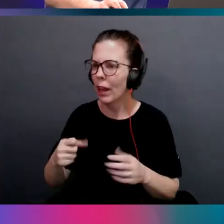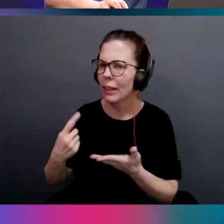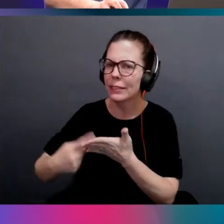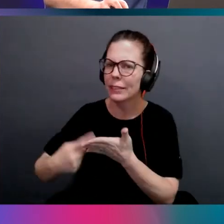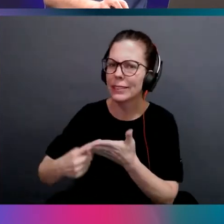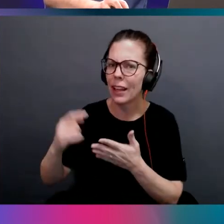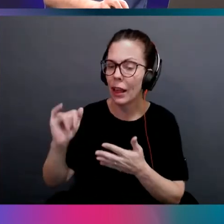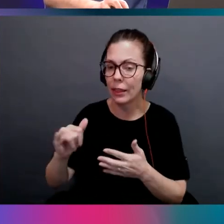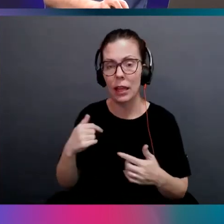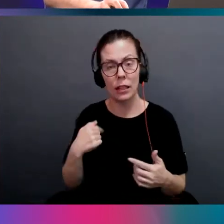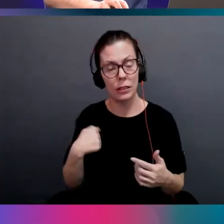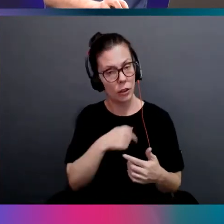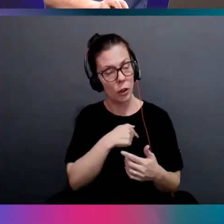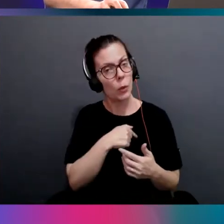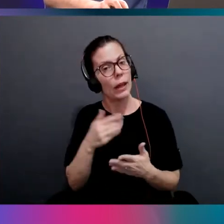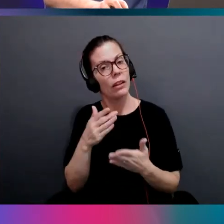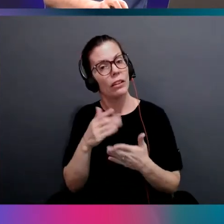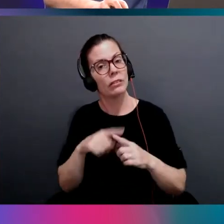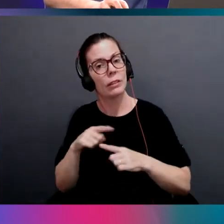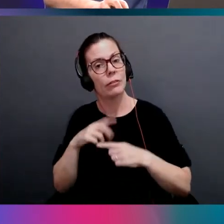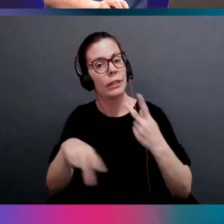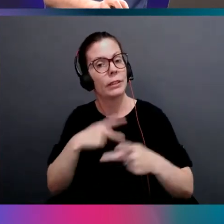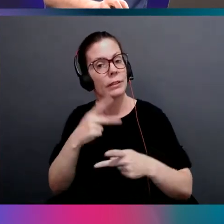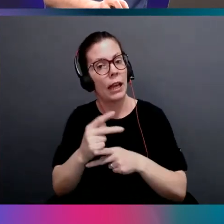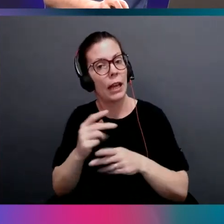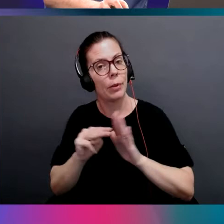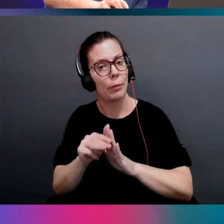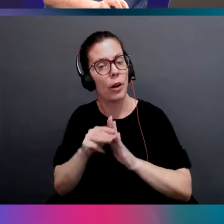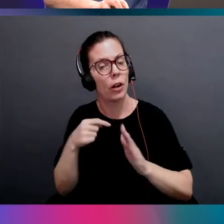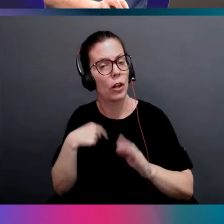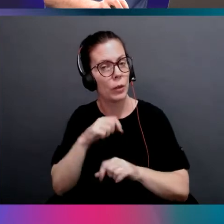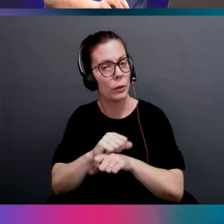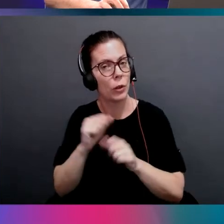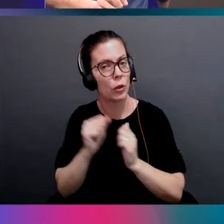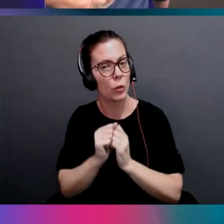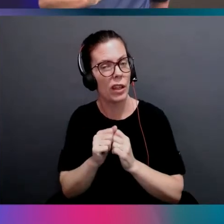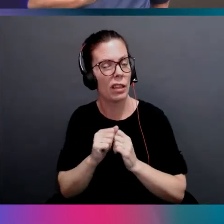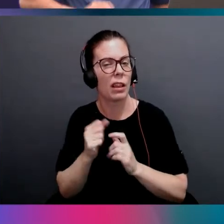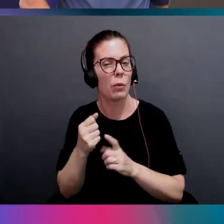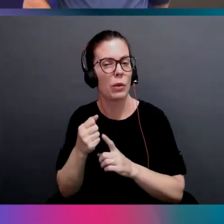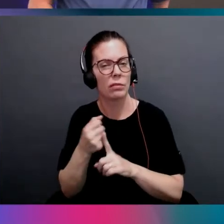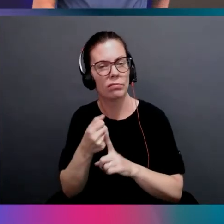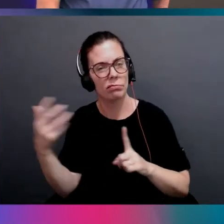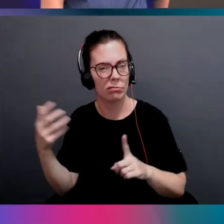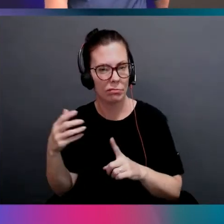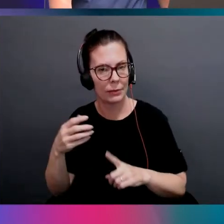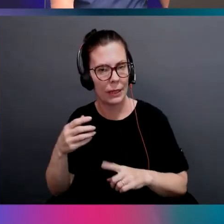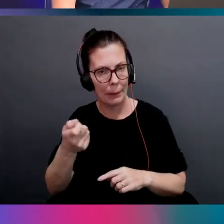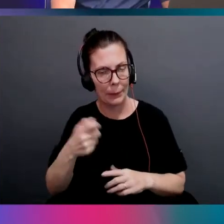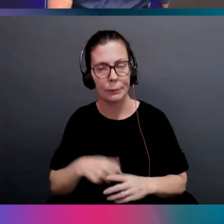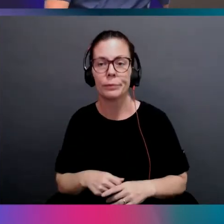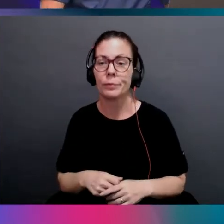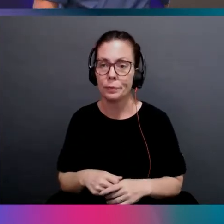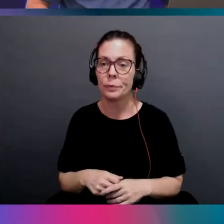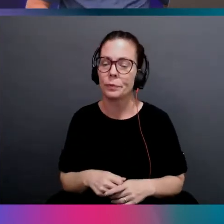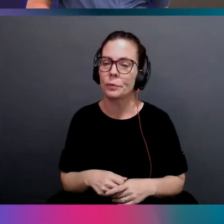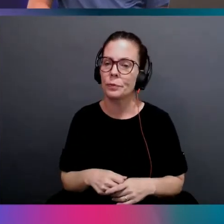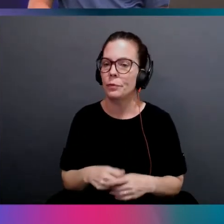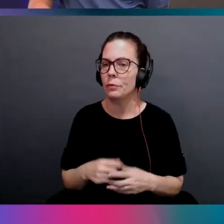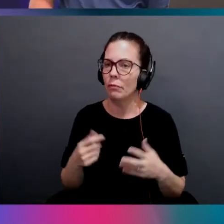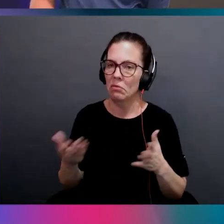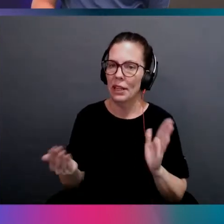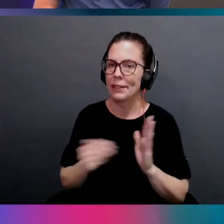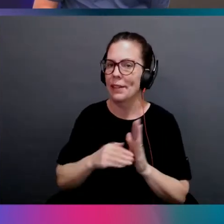get to some of the different types of models that we work with, we'll kind of get into that a little bit. So again, let's real quick another